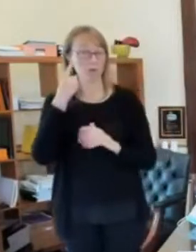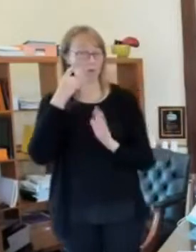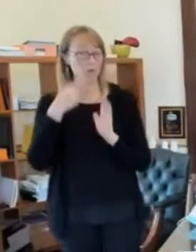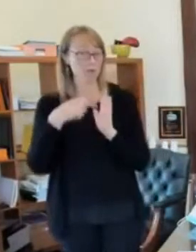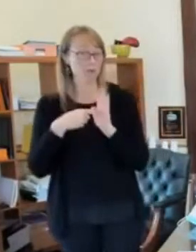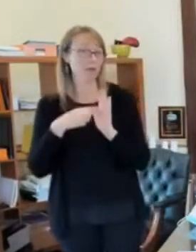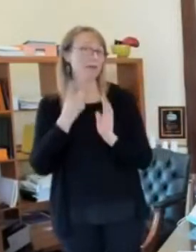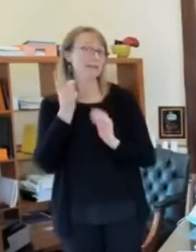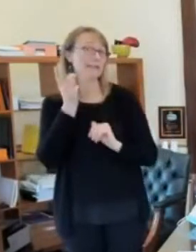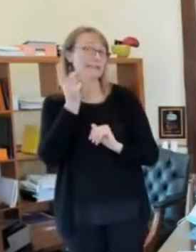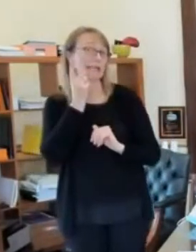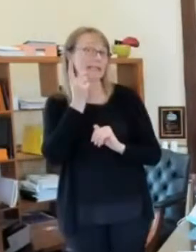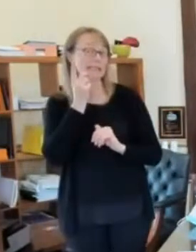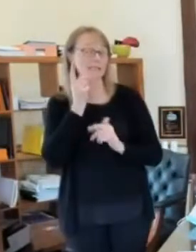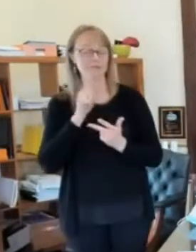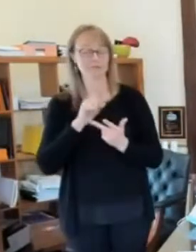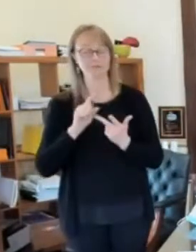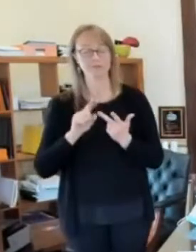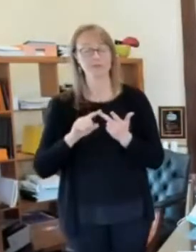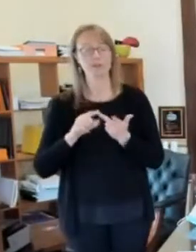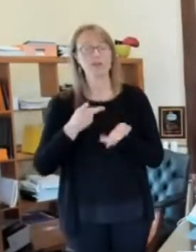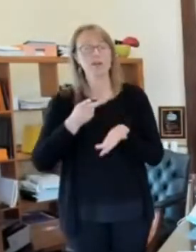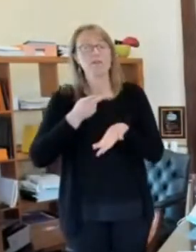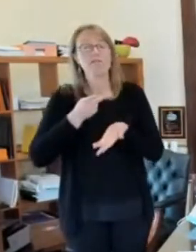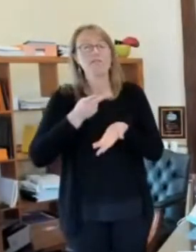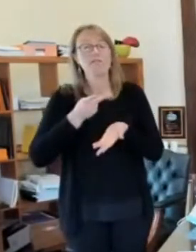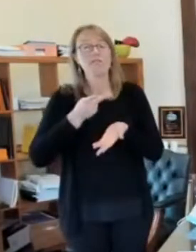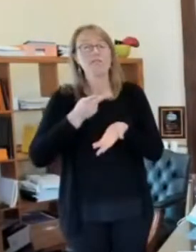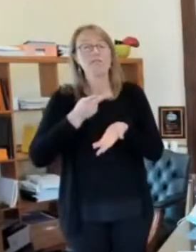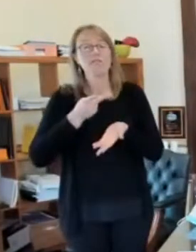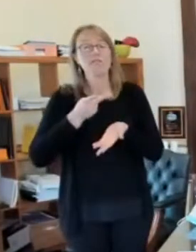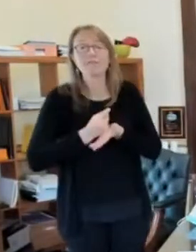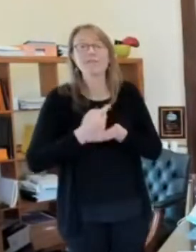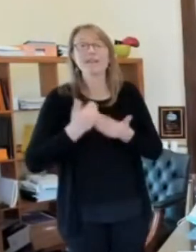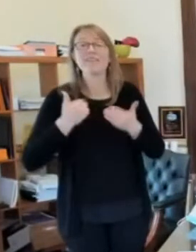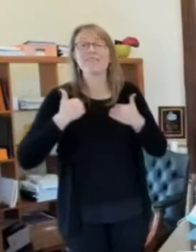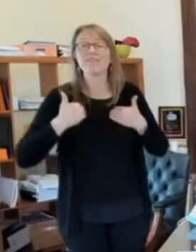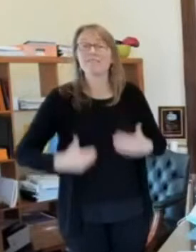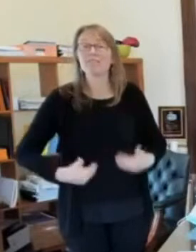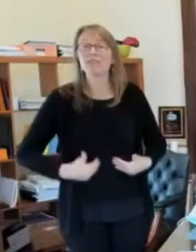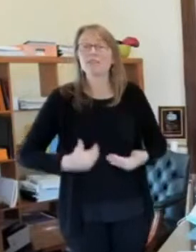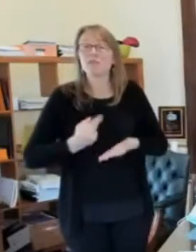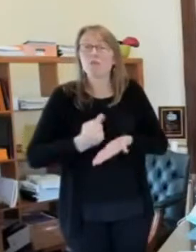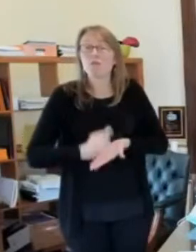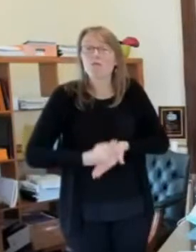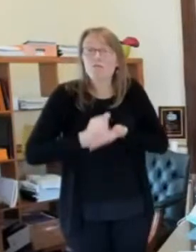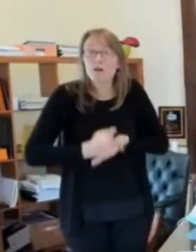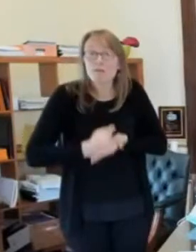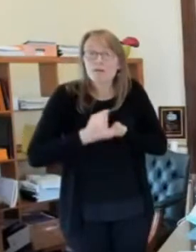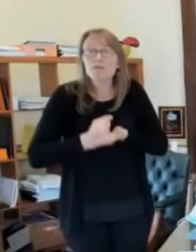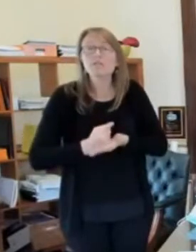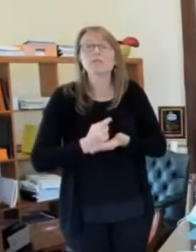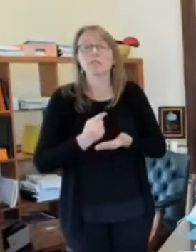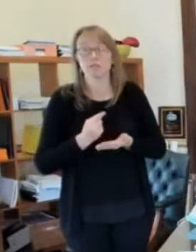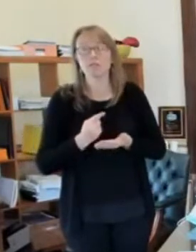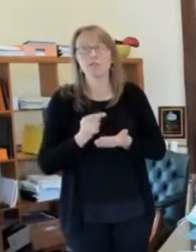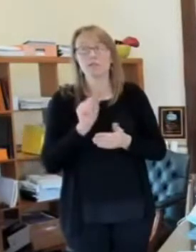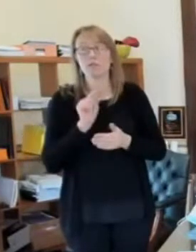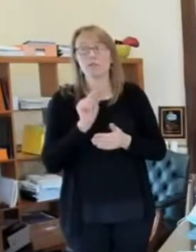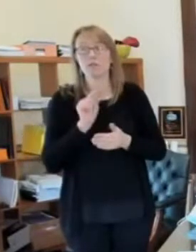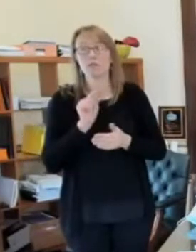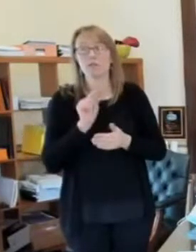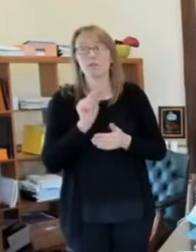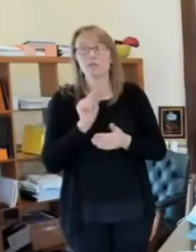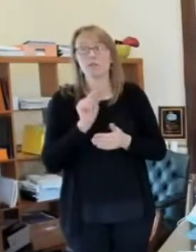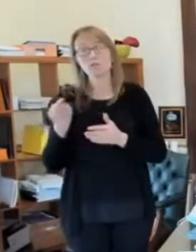and physical therapists, and there's a lot of other people in that group as well.